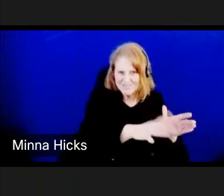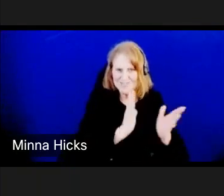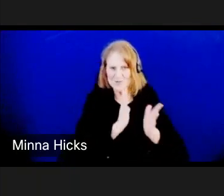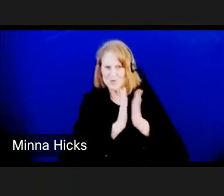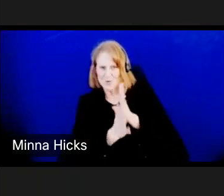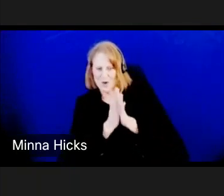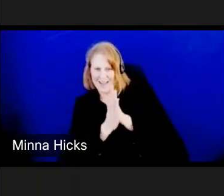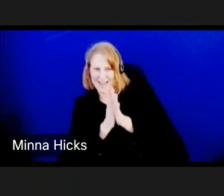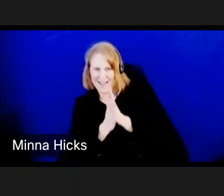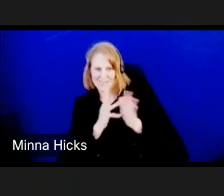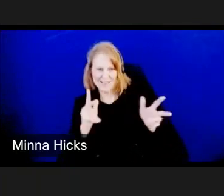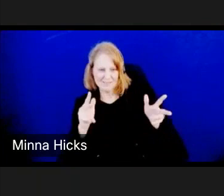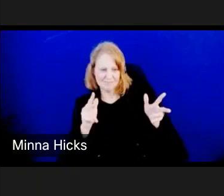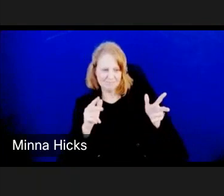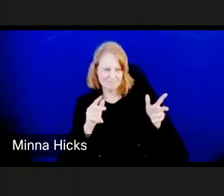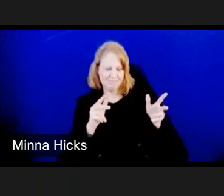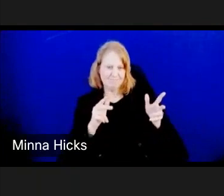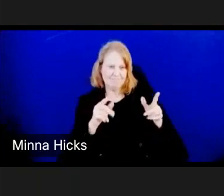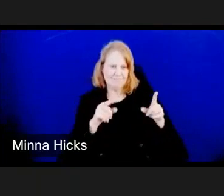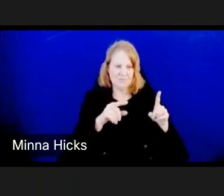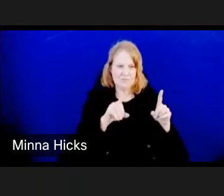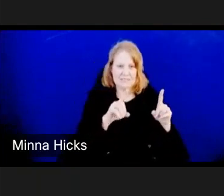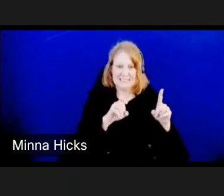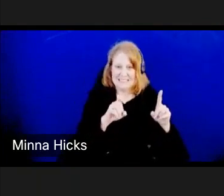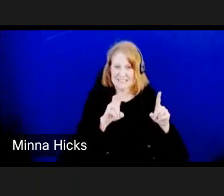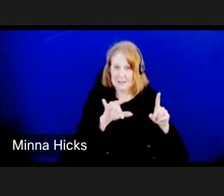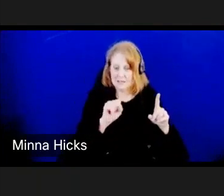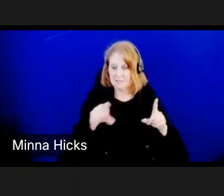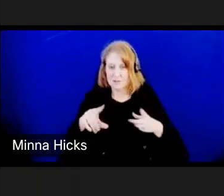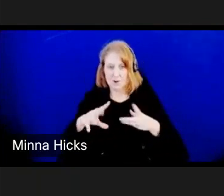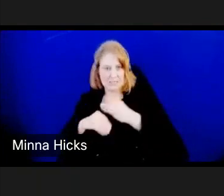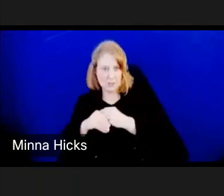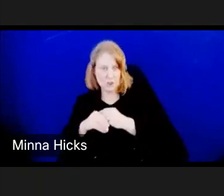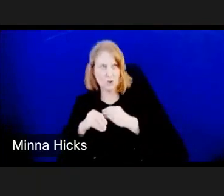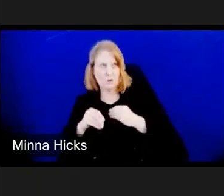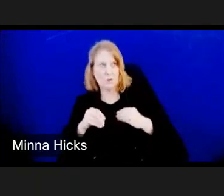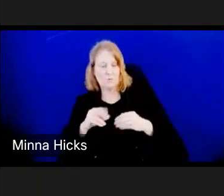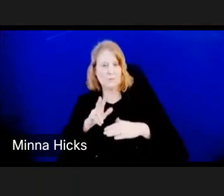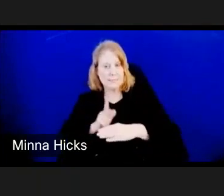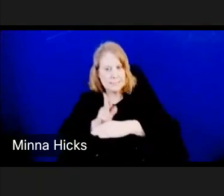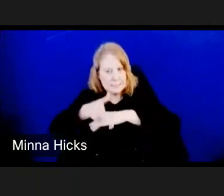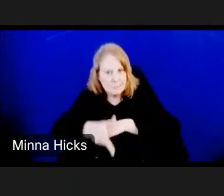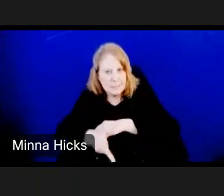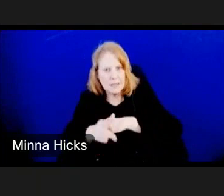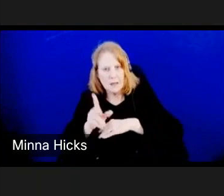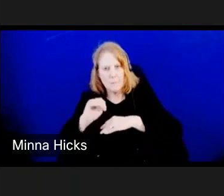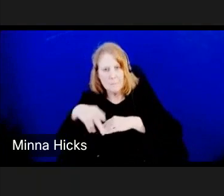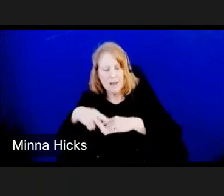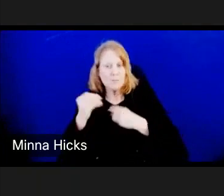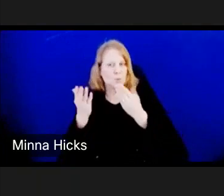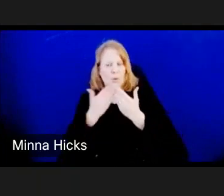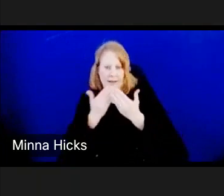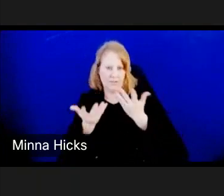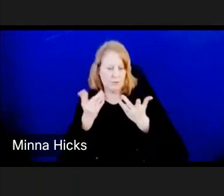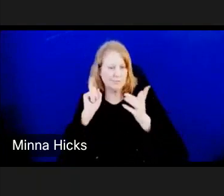calming devices, whether they're additional speed bumps or whatever. But these are discussions that have to